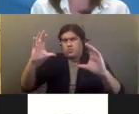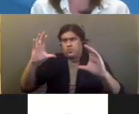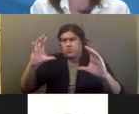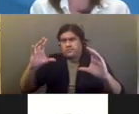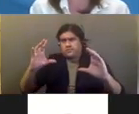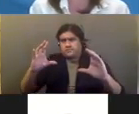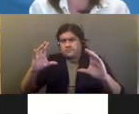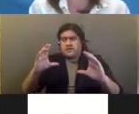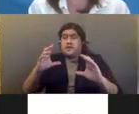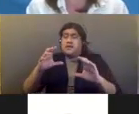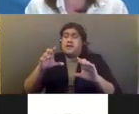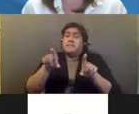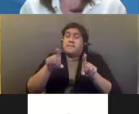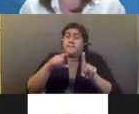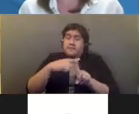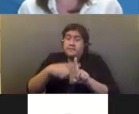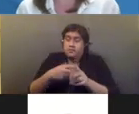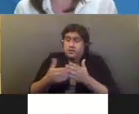therapy.